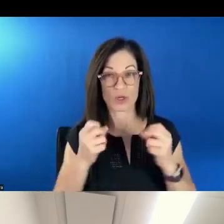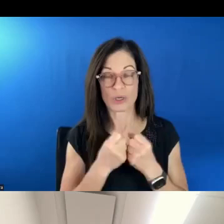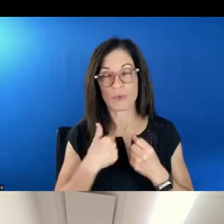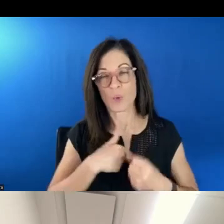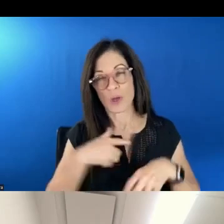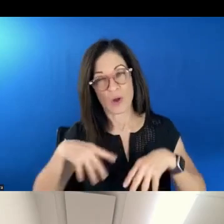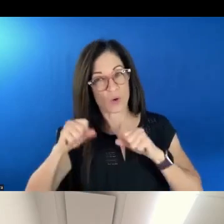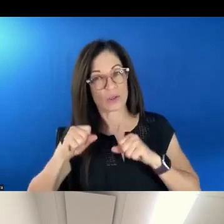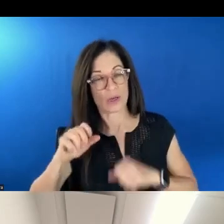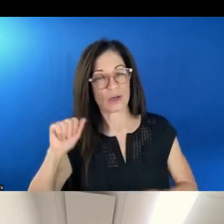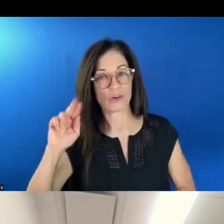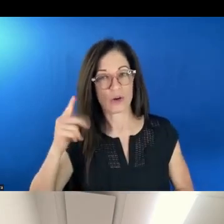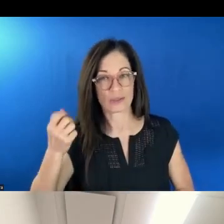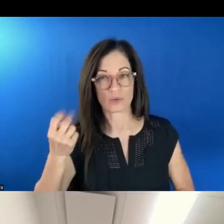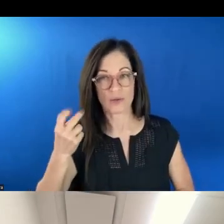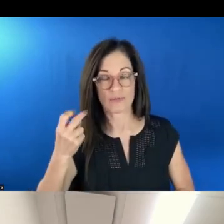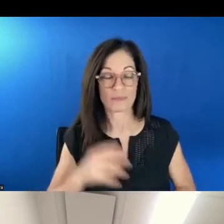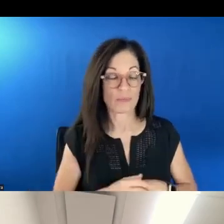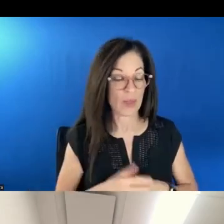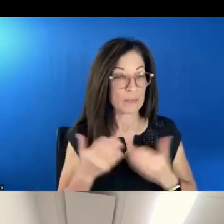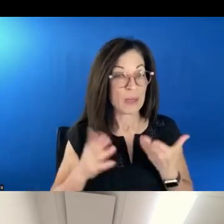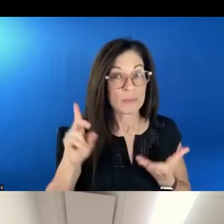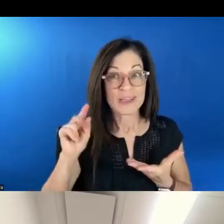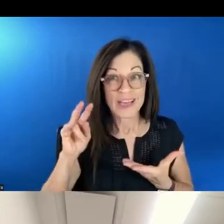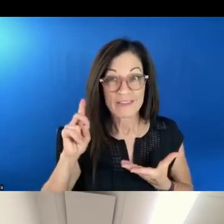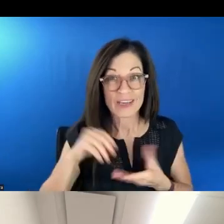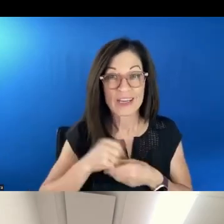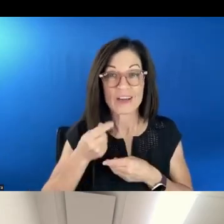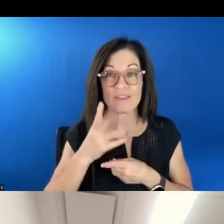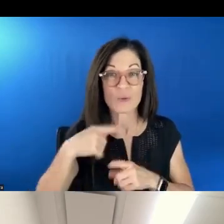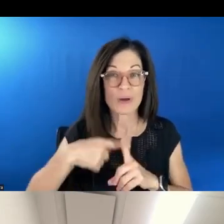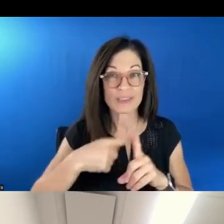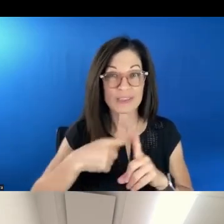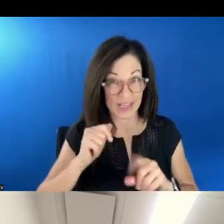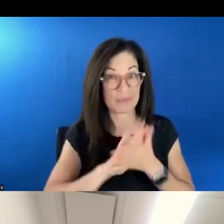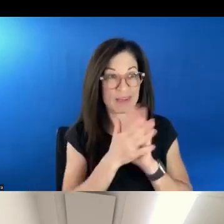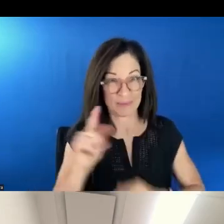August 12th. And maybe, David, in a few months from now, that can be a trivia question.